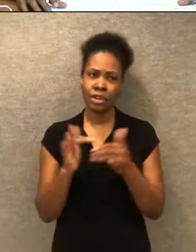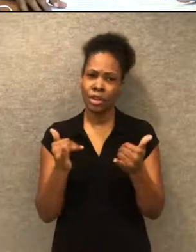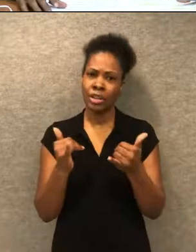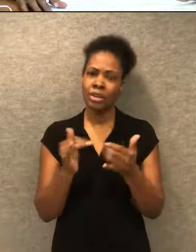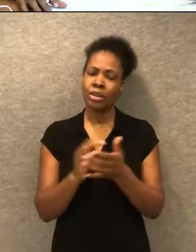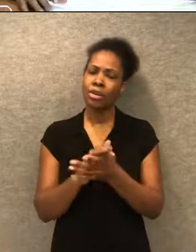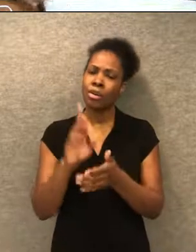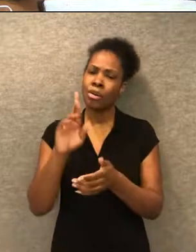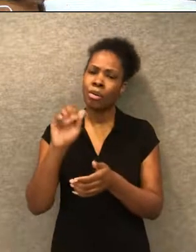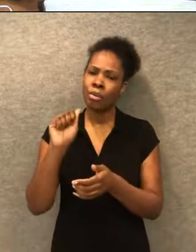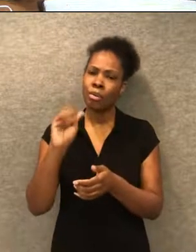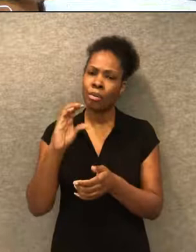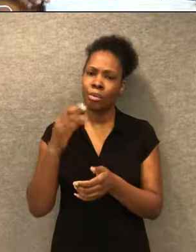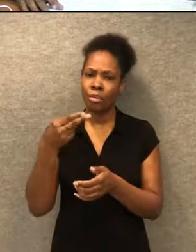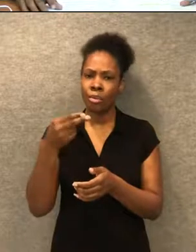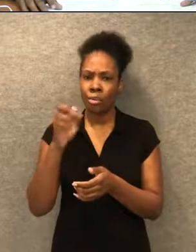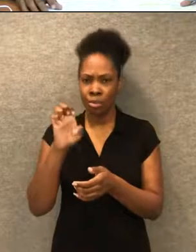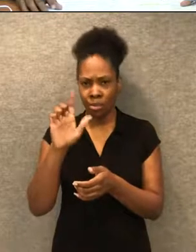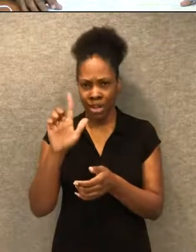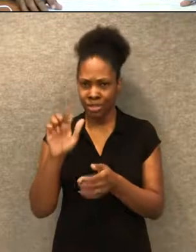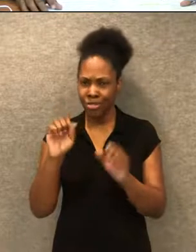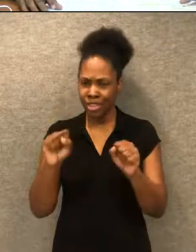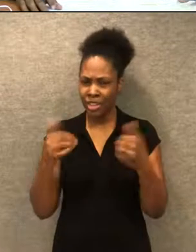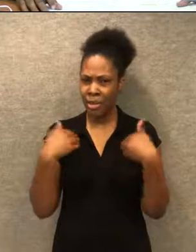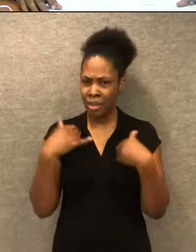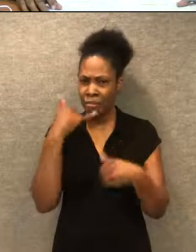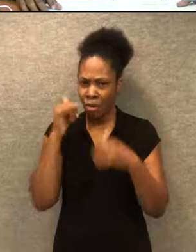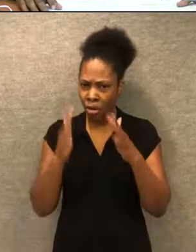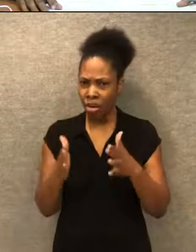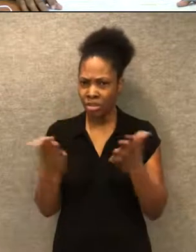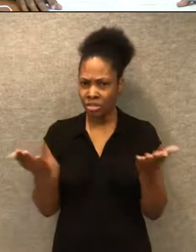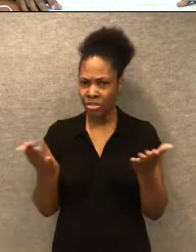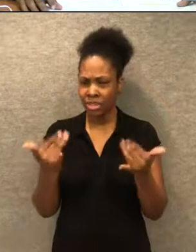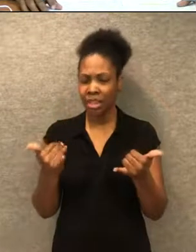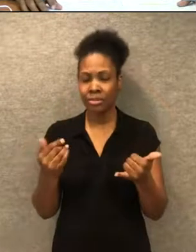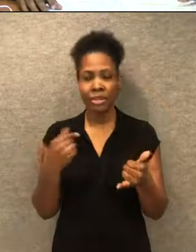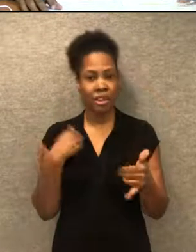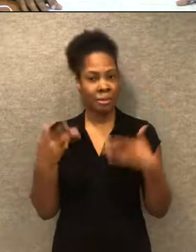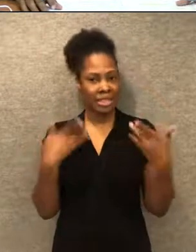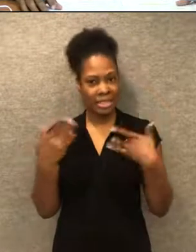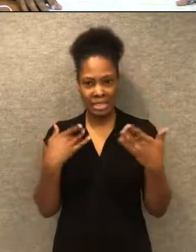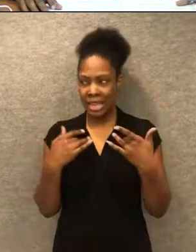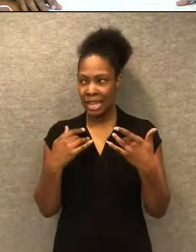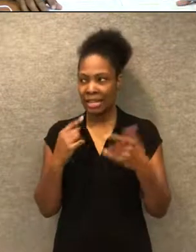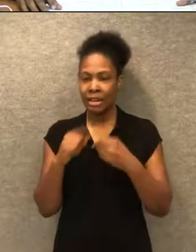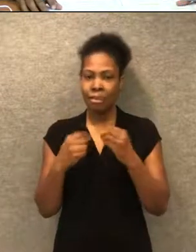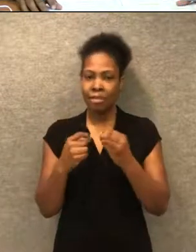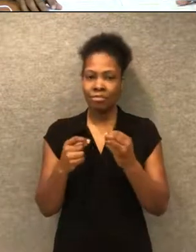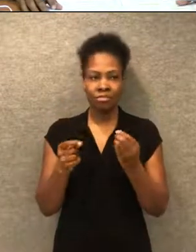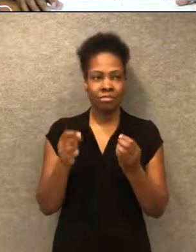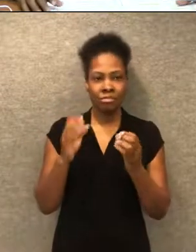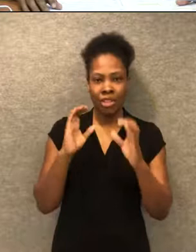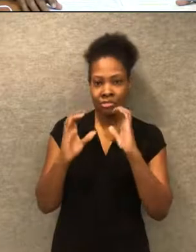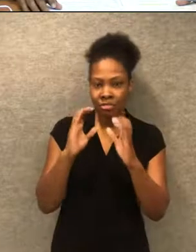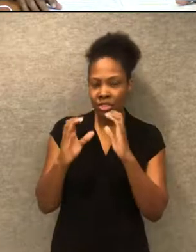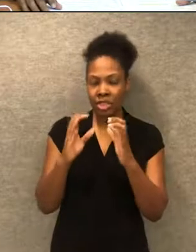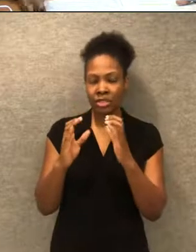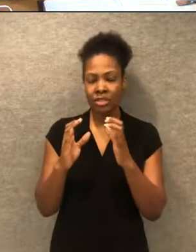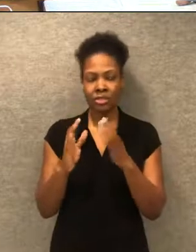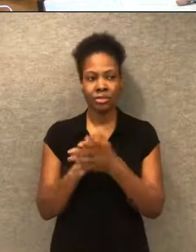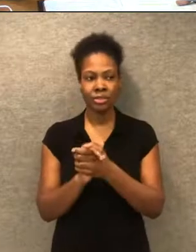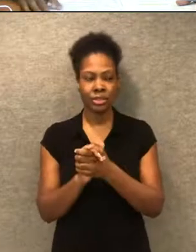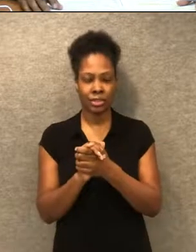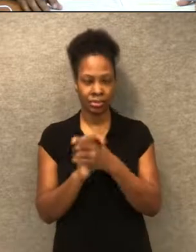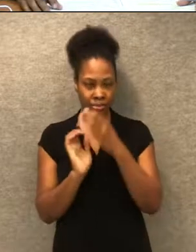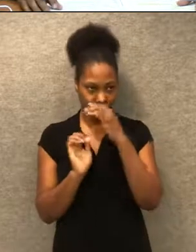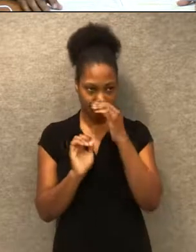can we get some calls on? Because, you know, I'm excited about this conversation. I want to see who's out there, have a question for the panel tonight,